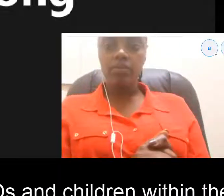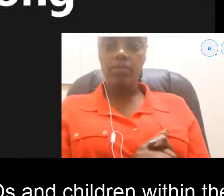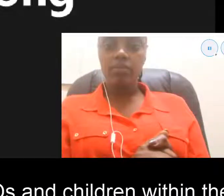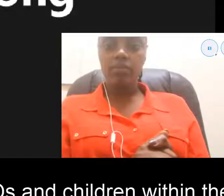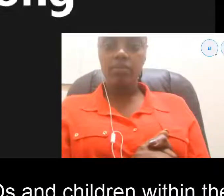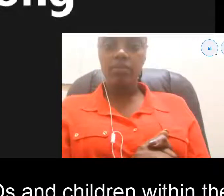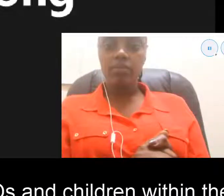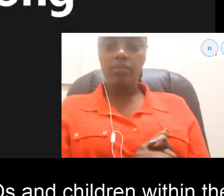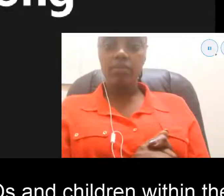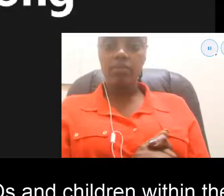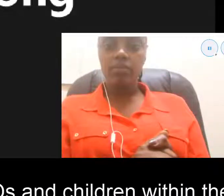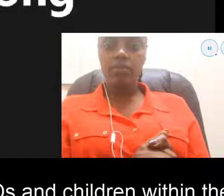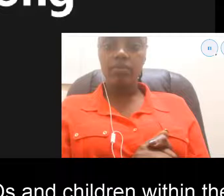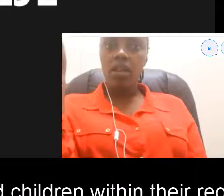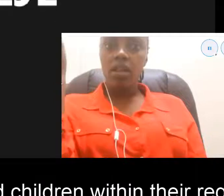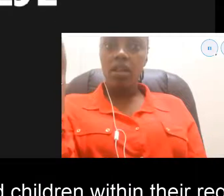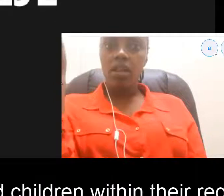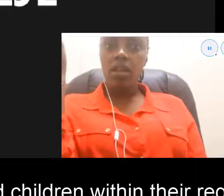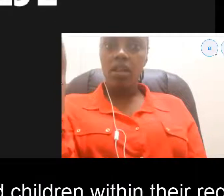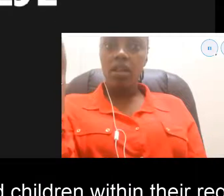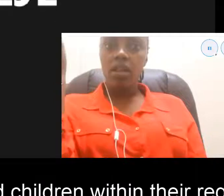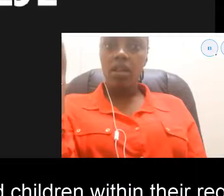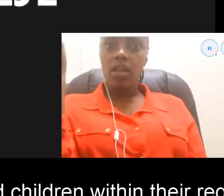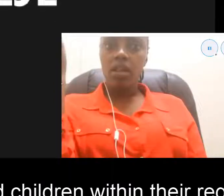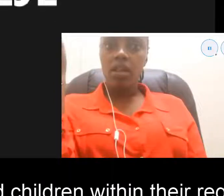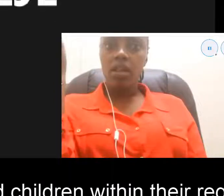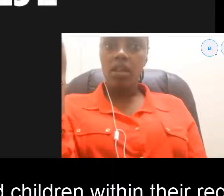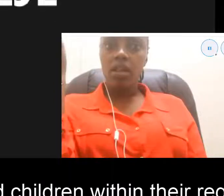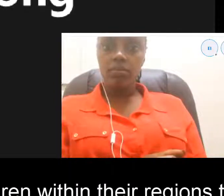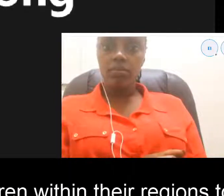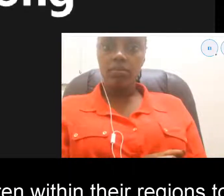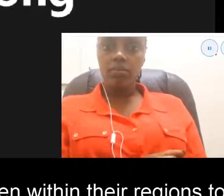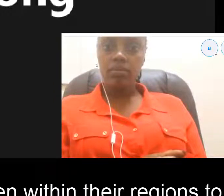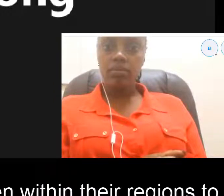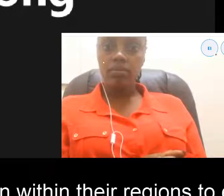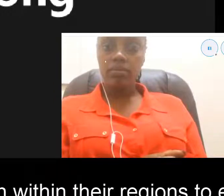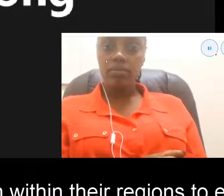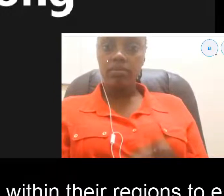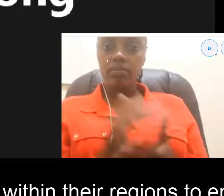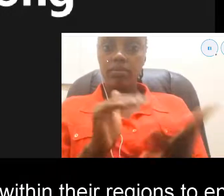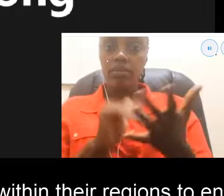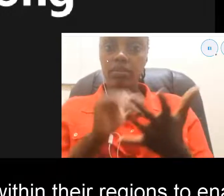Presentation. Yes, I've sent it. Yes, please send that presentation to us, and